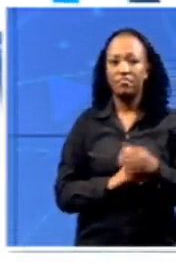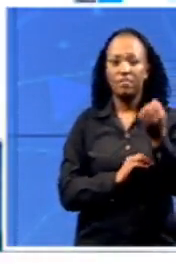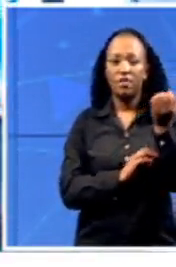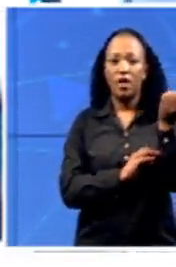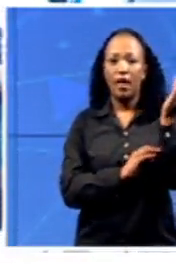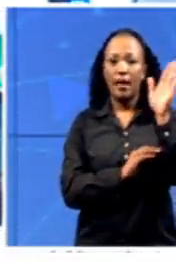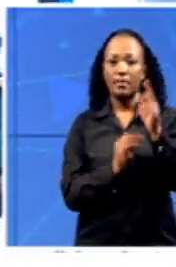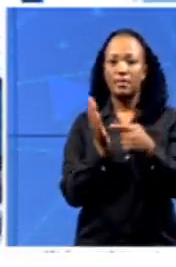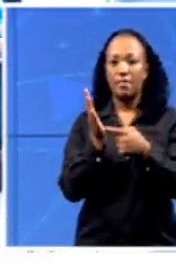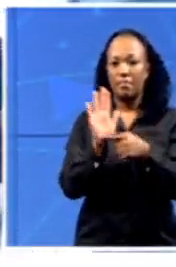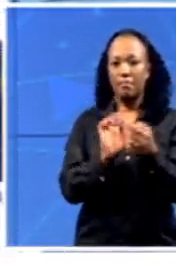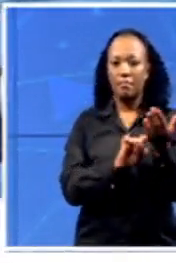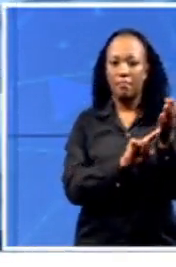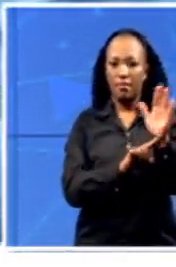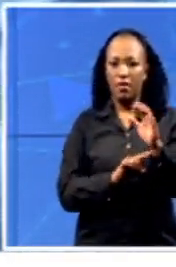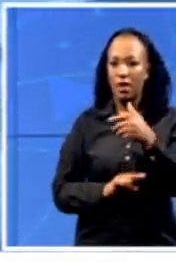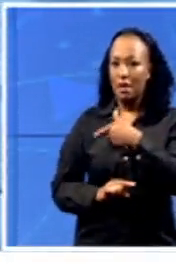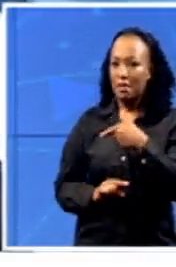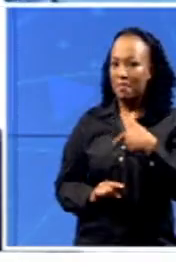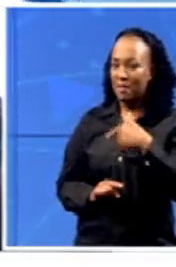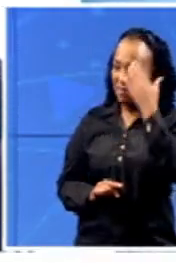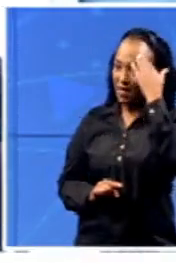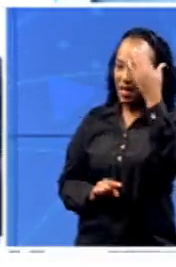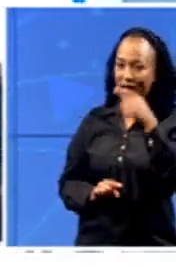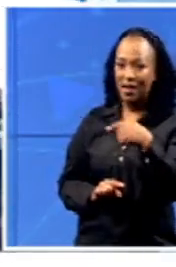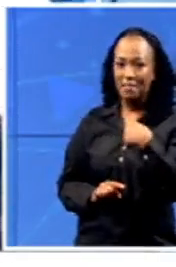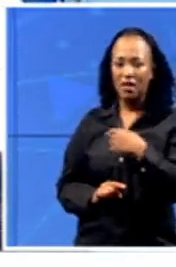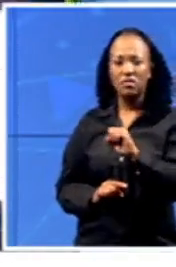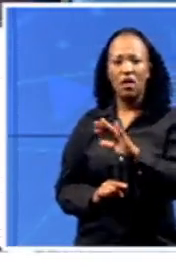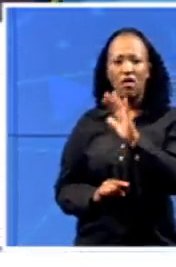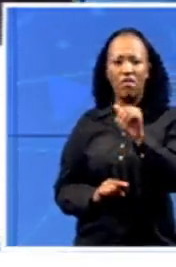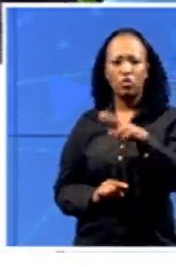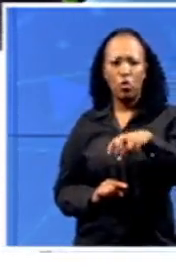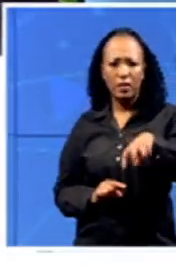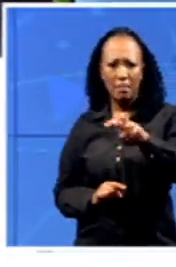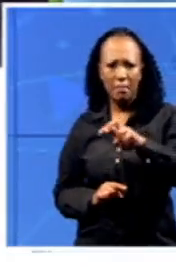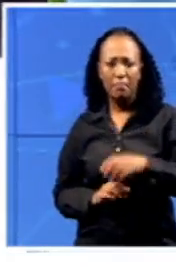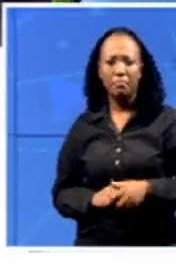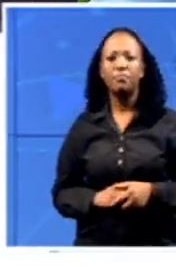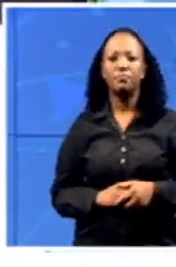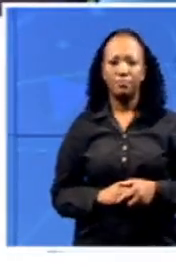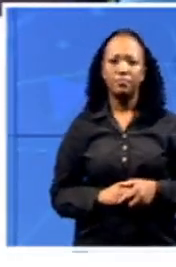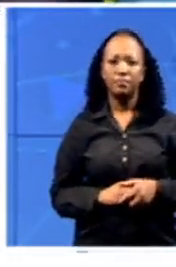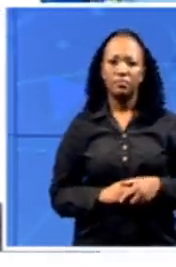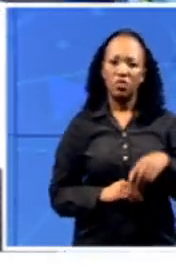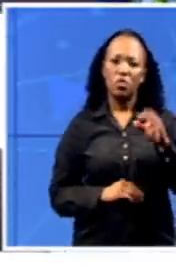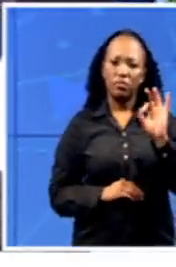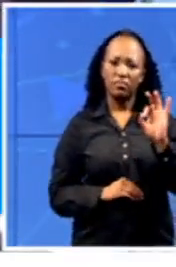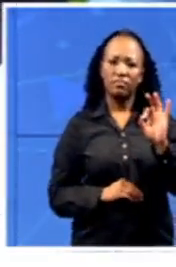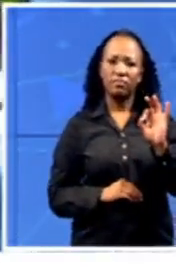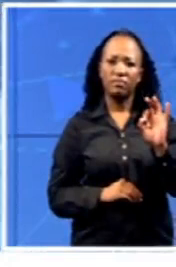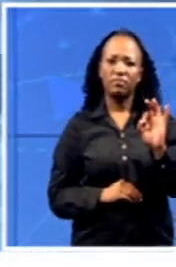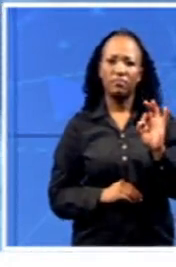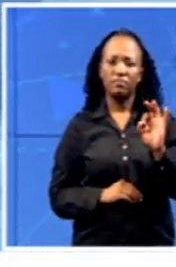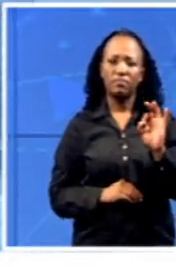exhibitors here. Ma'am. Hi, I'm South African Tourism. Okay, thanks a lot. We are right at the right place. Yes. We